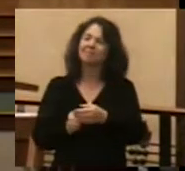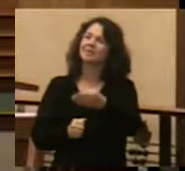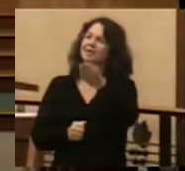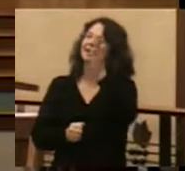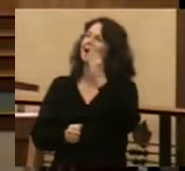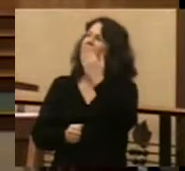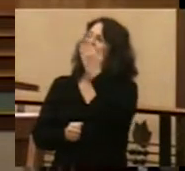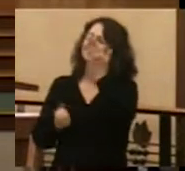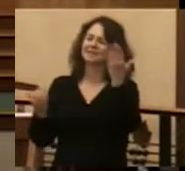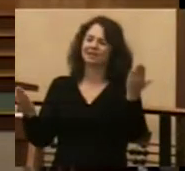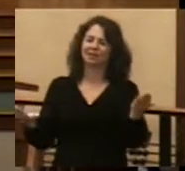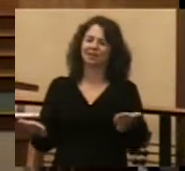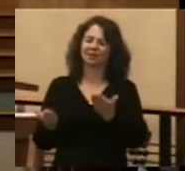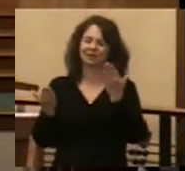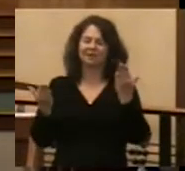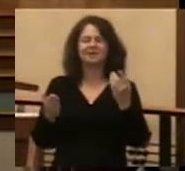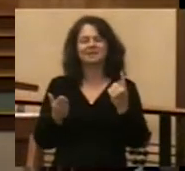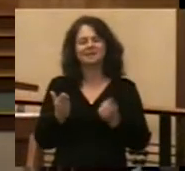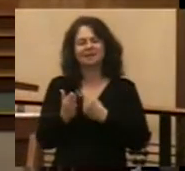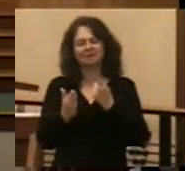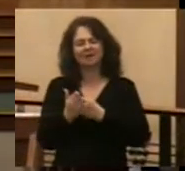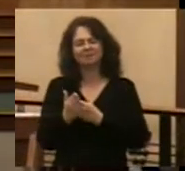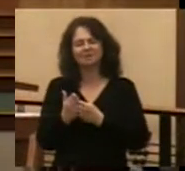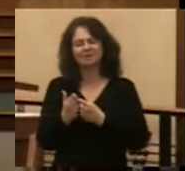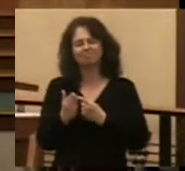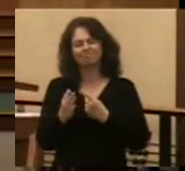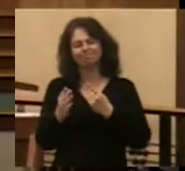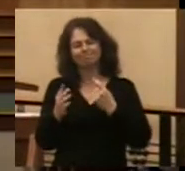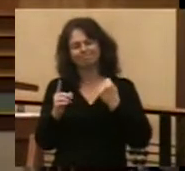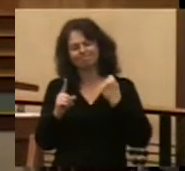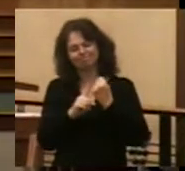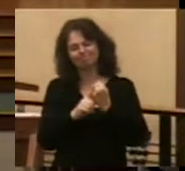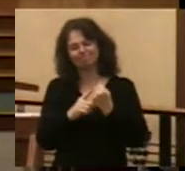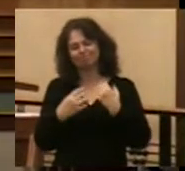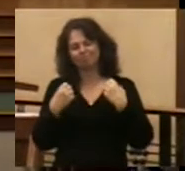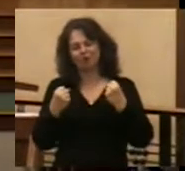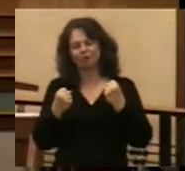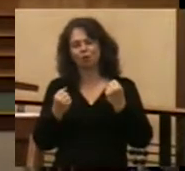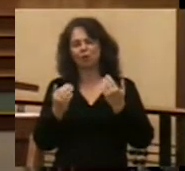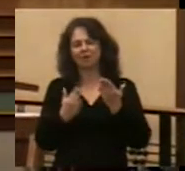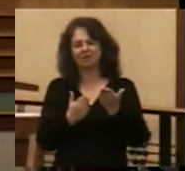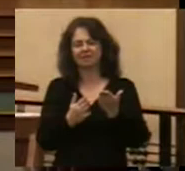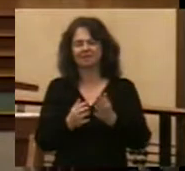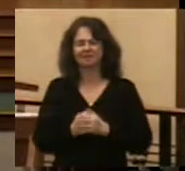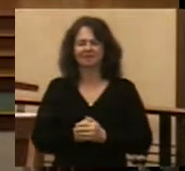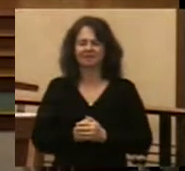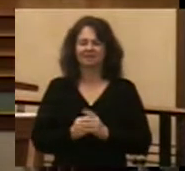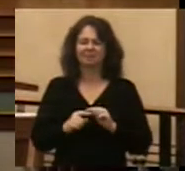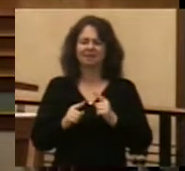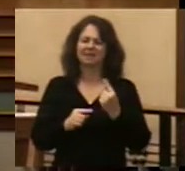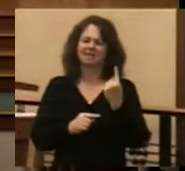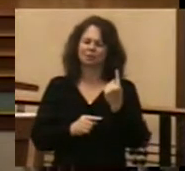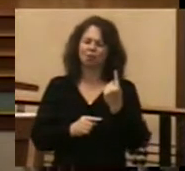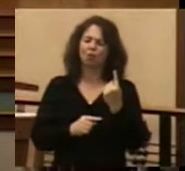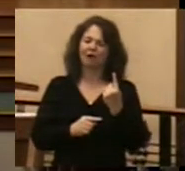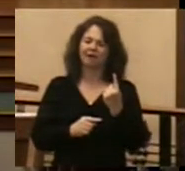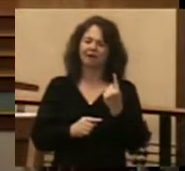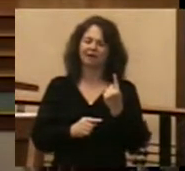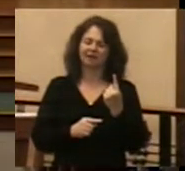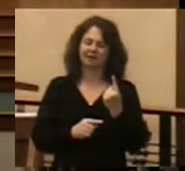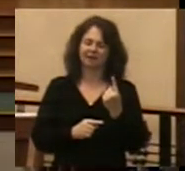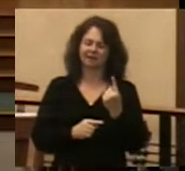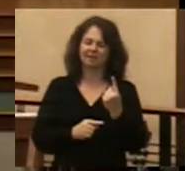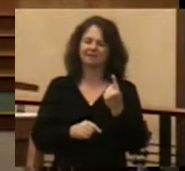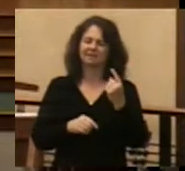presence. Sometimes that came in powerful ways. Sometimes it was more difficult than others. But this particular Reformation